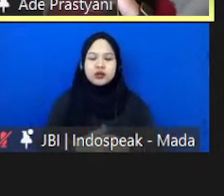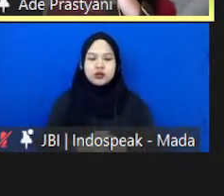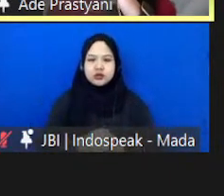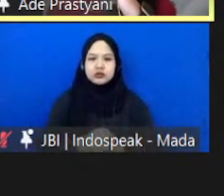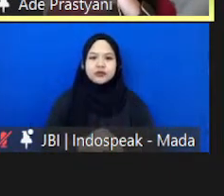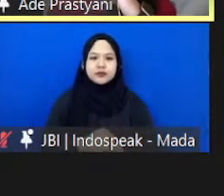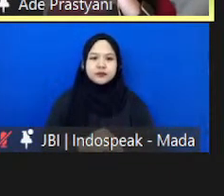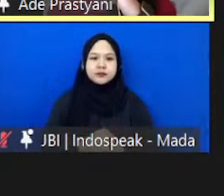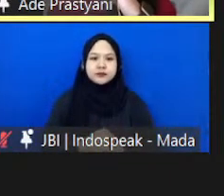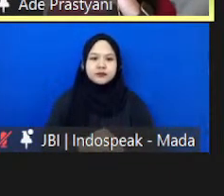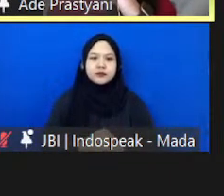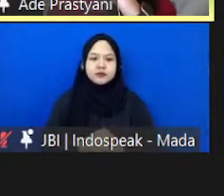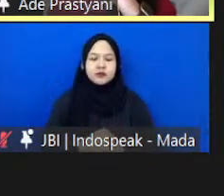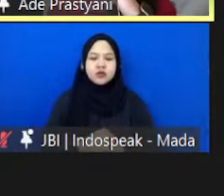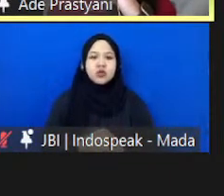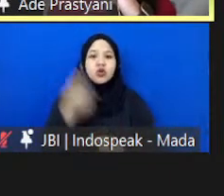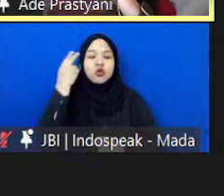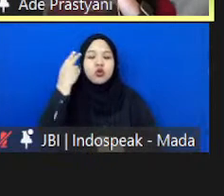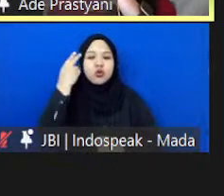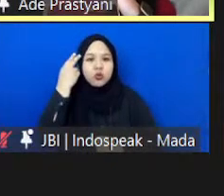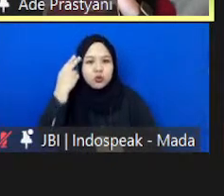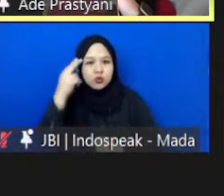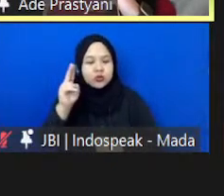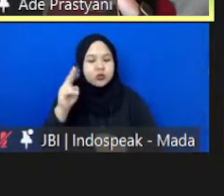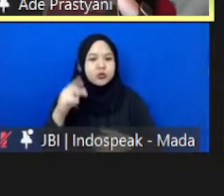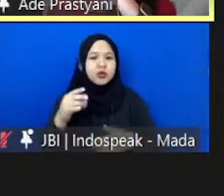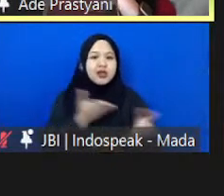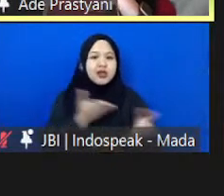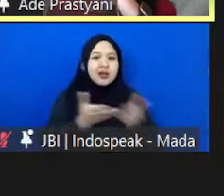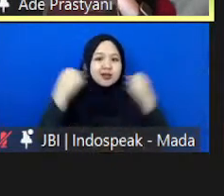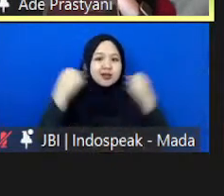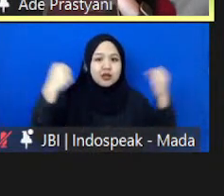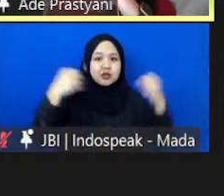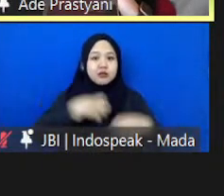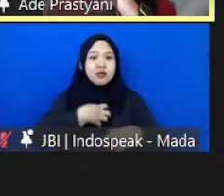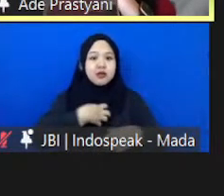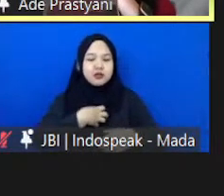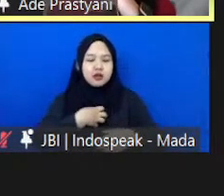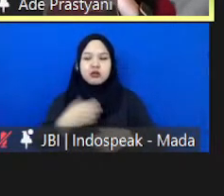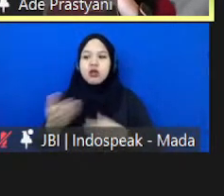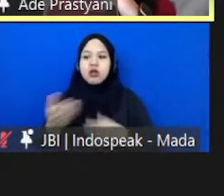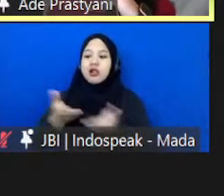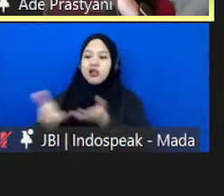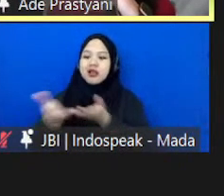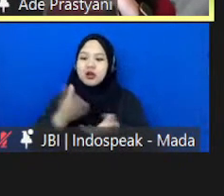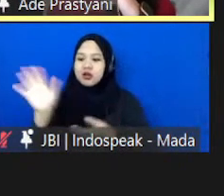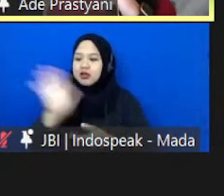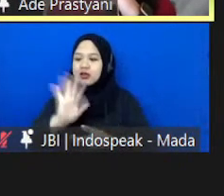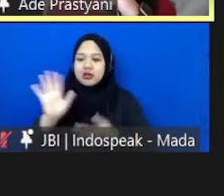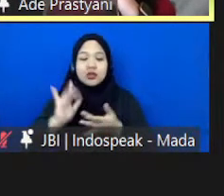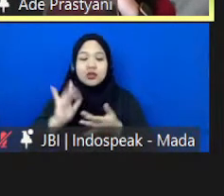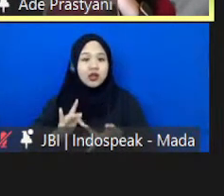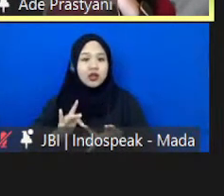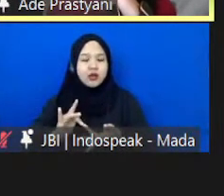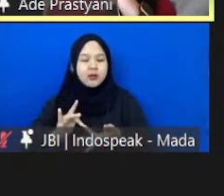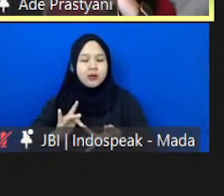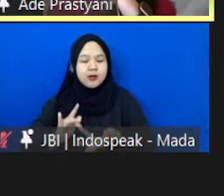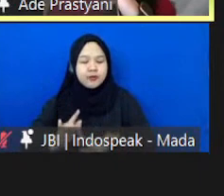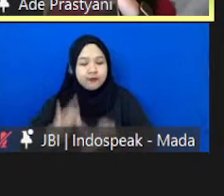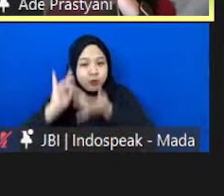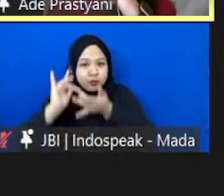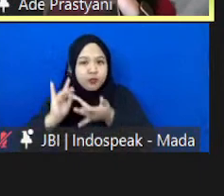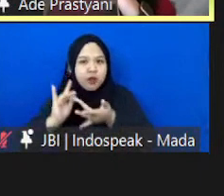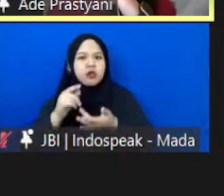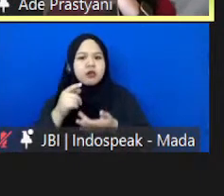forward for community-based mental health care, the non-formal providers are often omitted. So it renders the position of